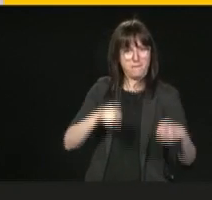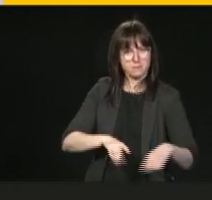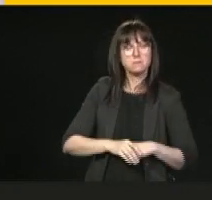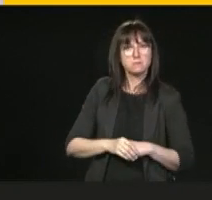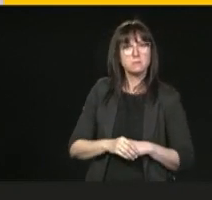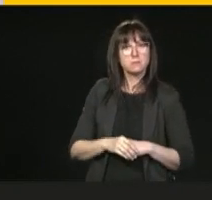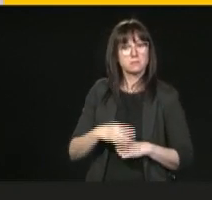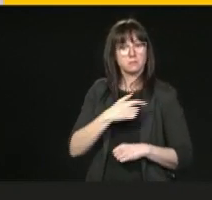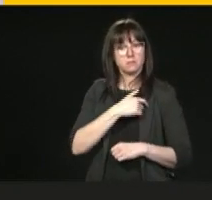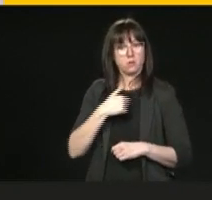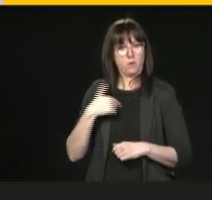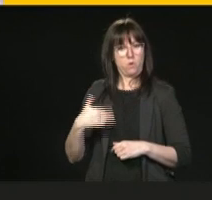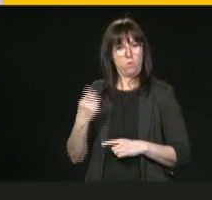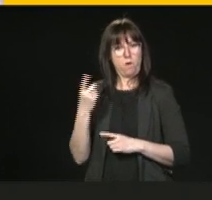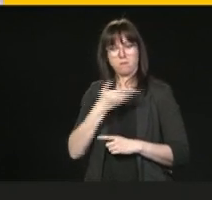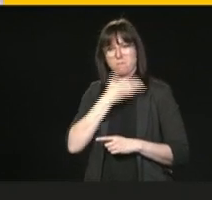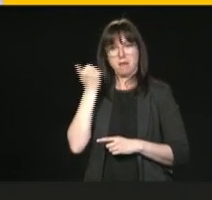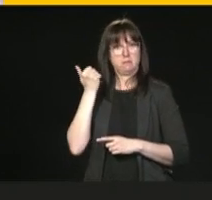We